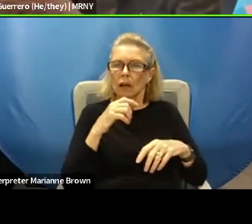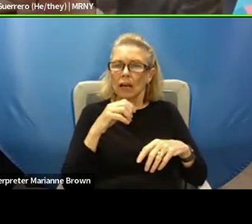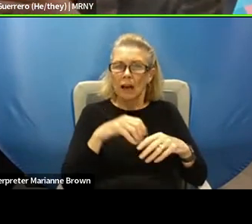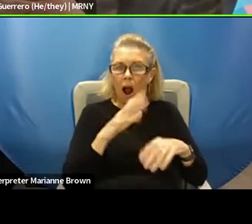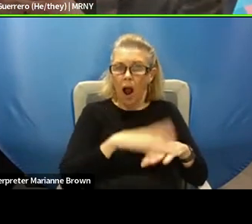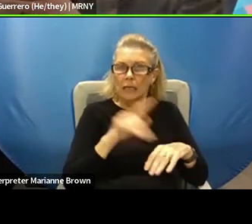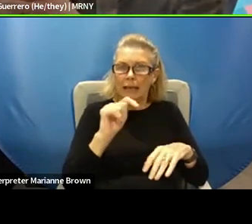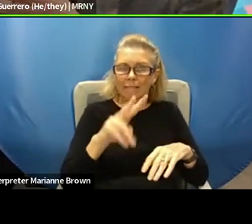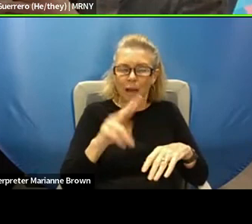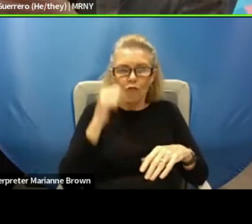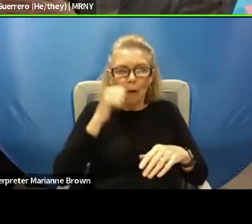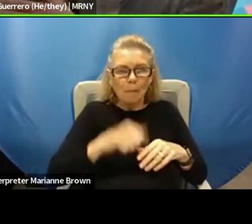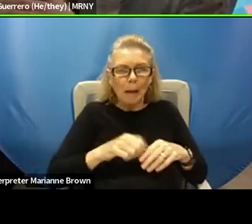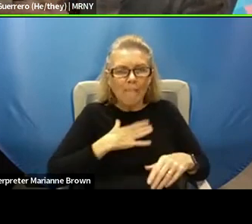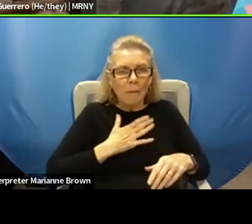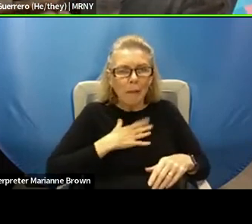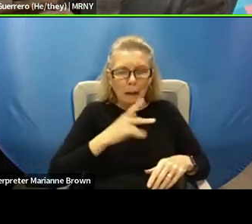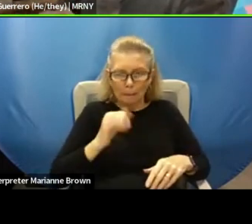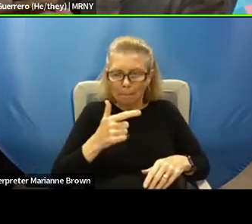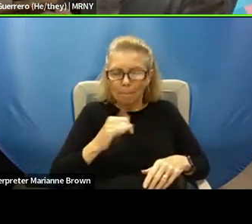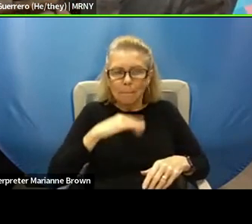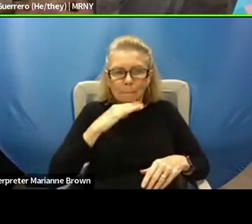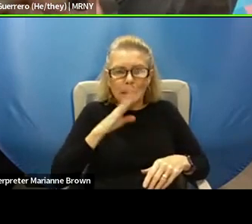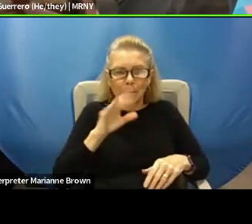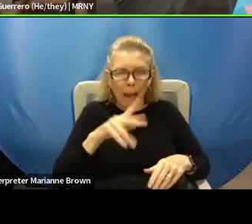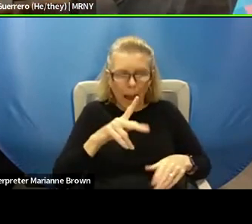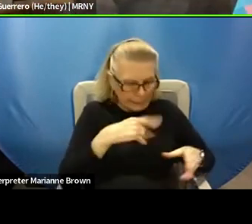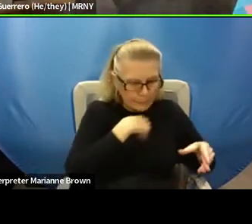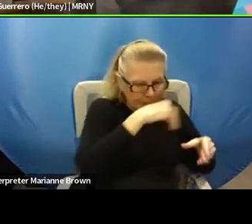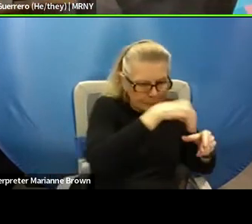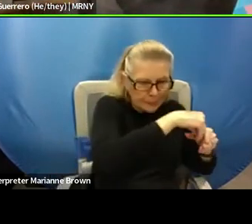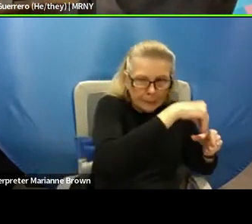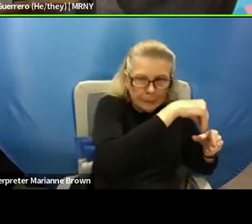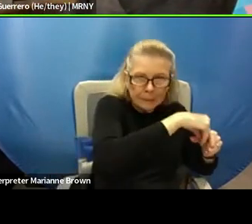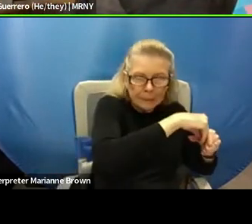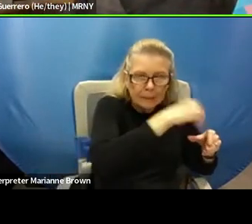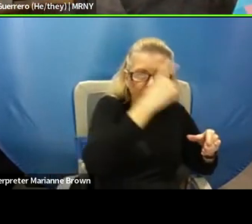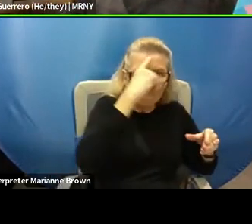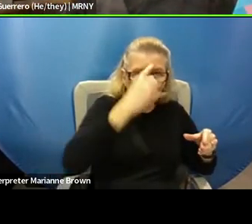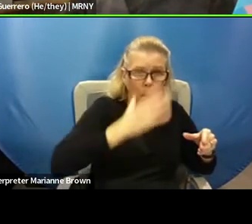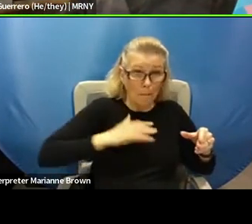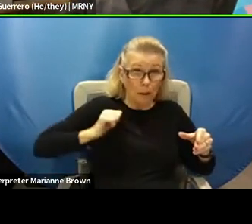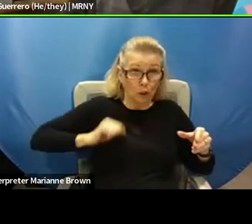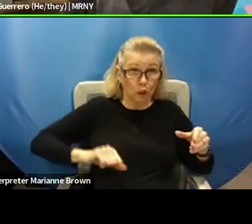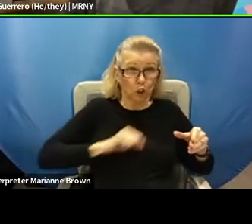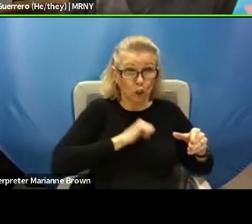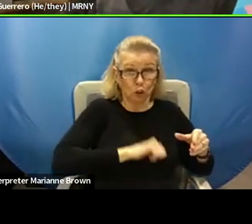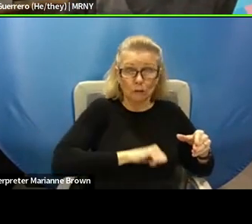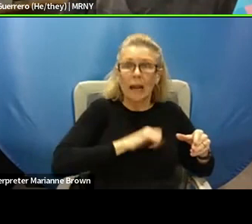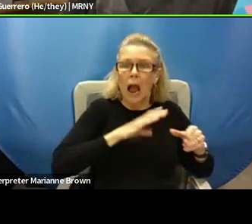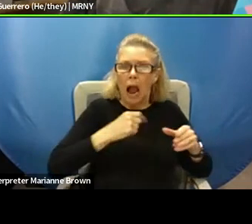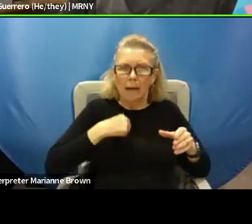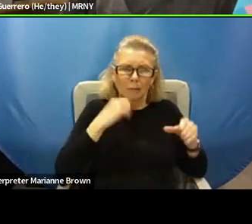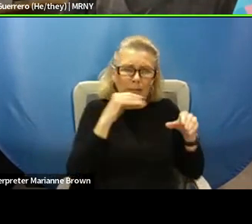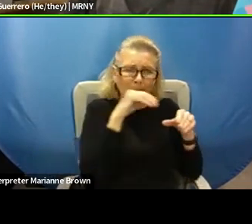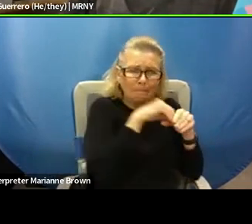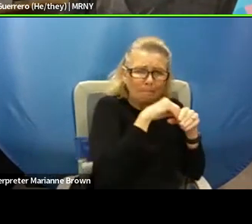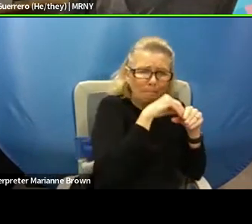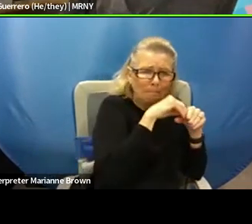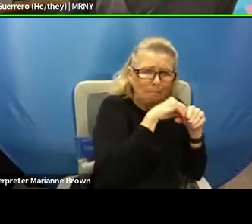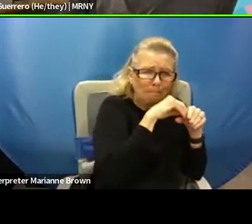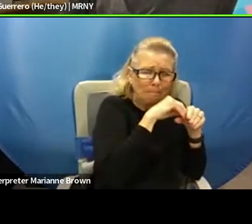little piggy bank still saving for my top surgery. And I have been saving for